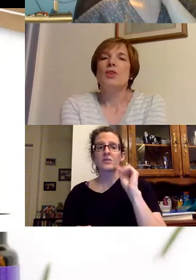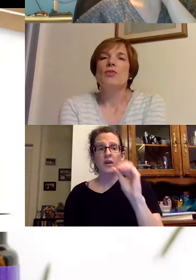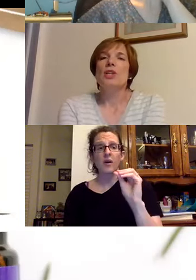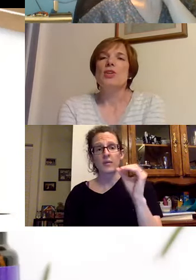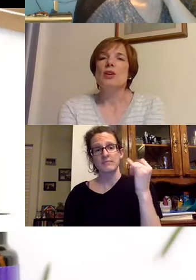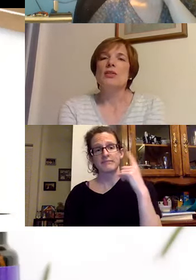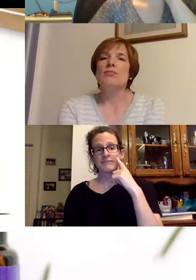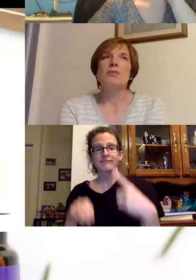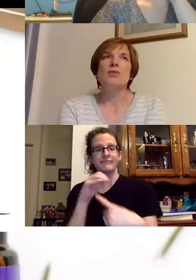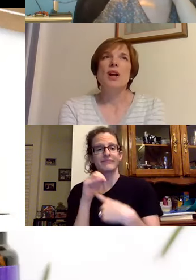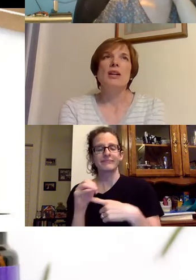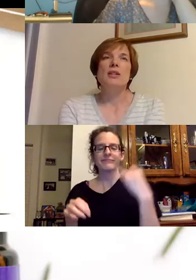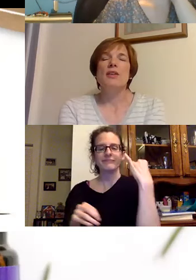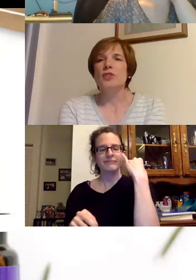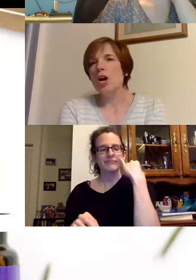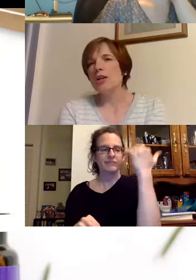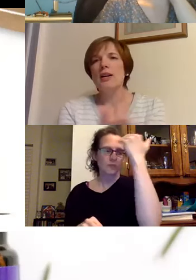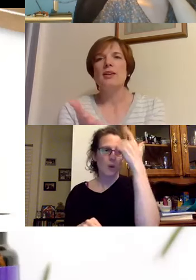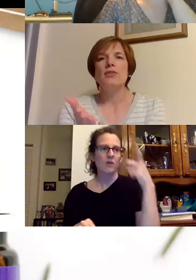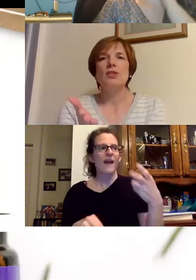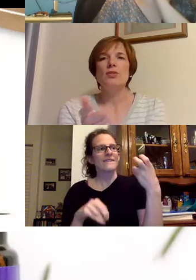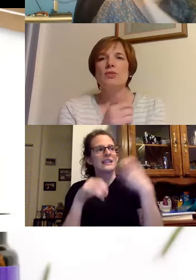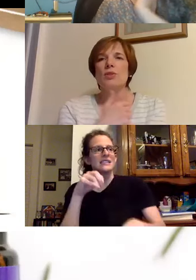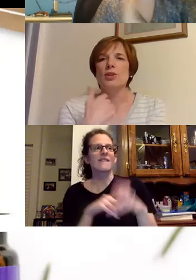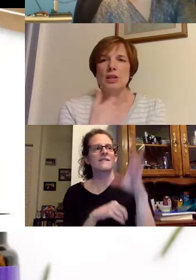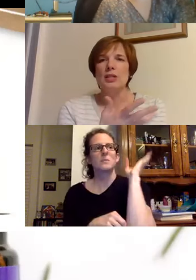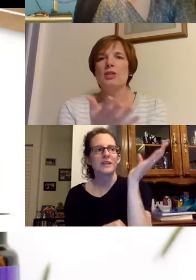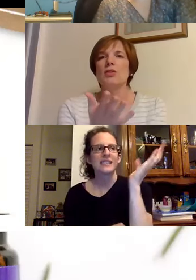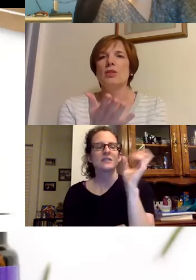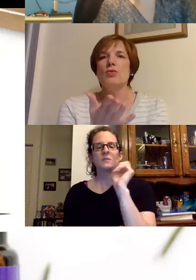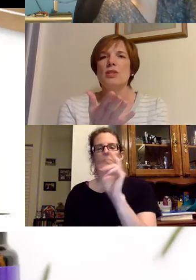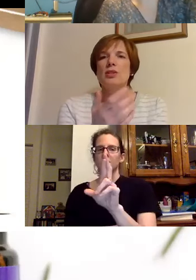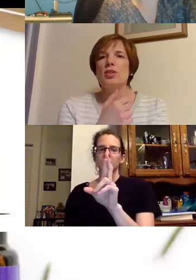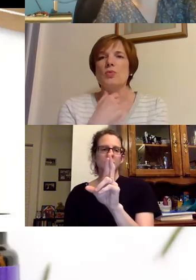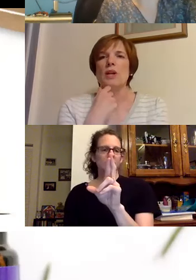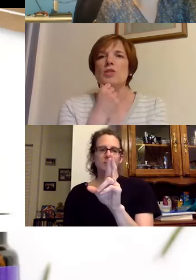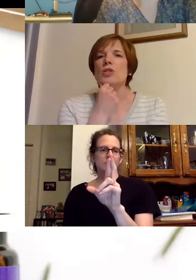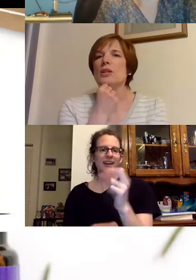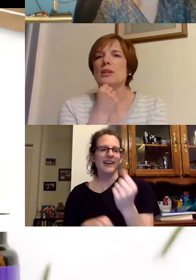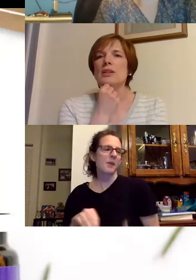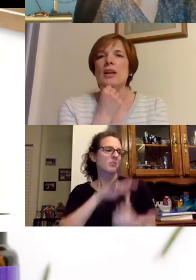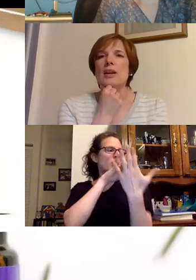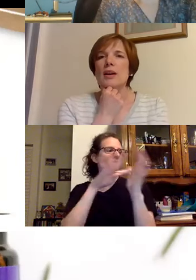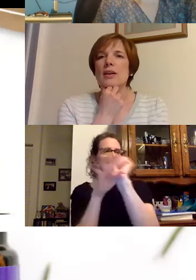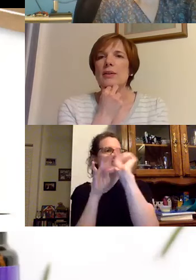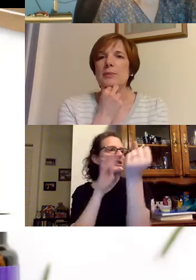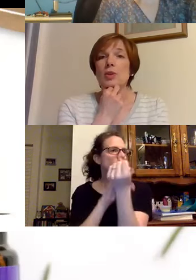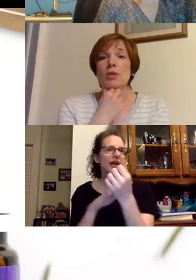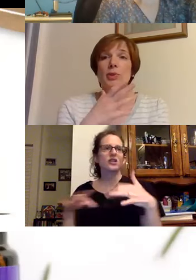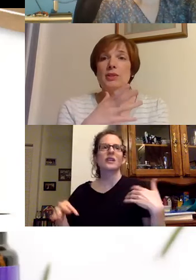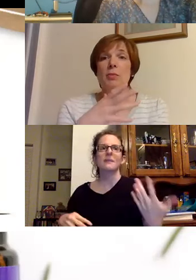if you know that you've got a tough talk ahead of you, or you need to address a situation,